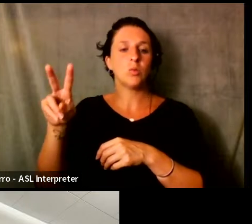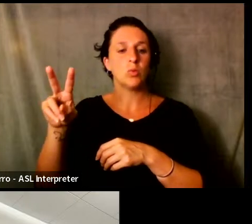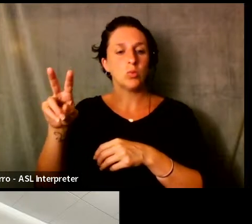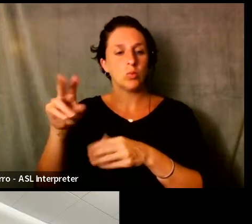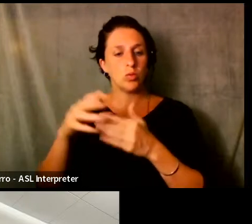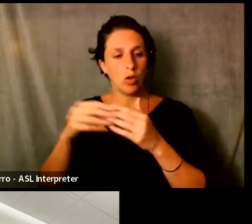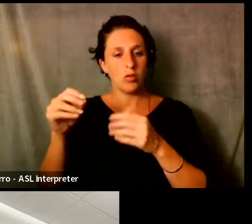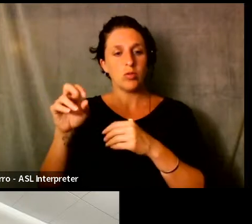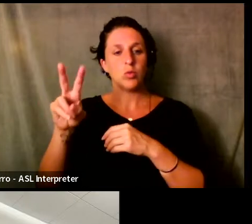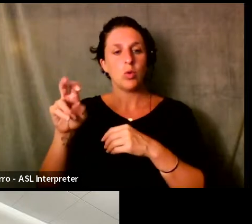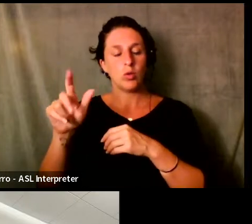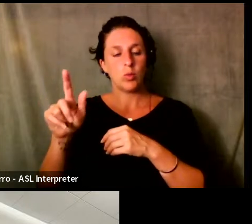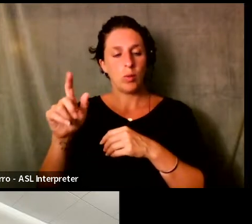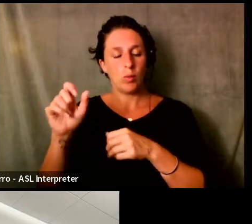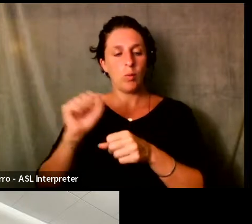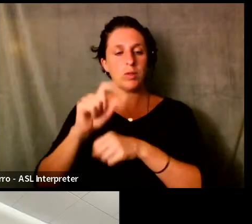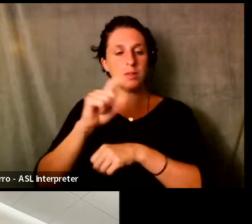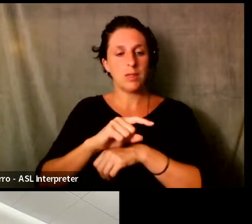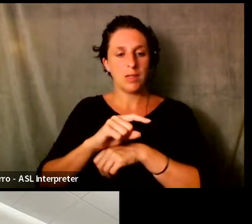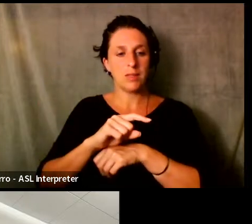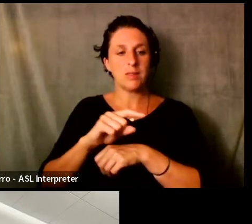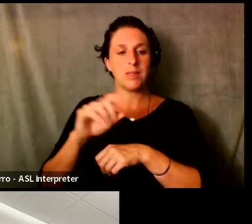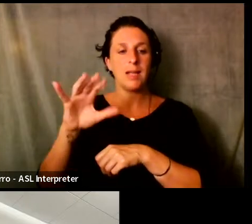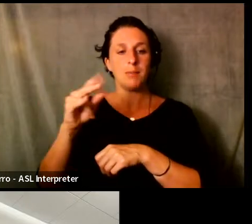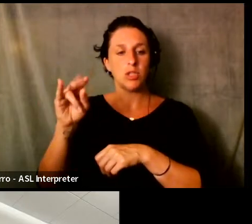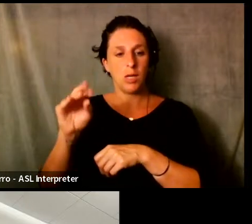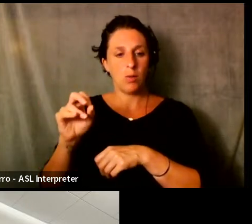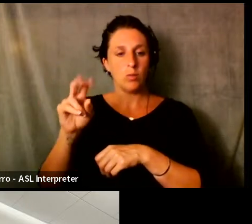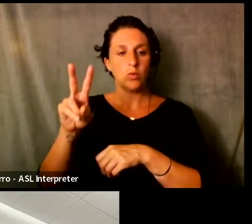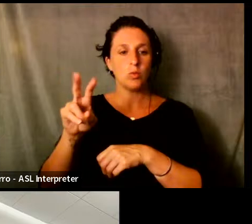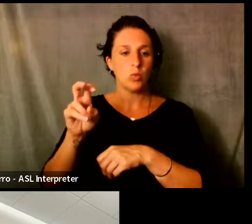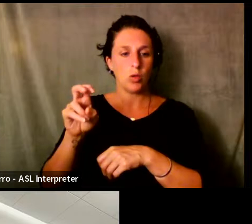221 workdays. Jose Gomez, Cappuccino,